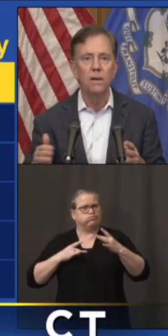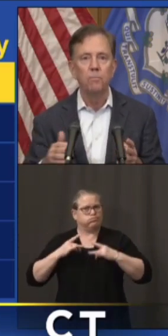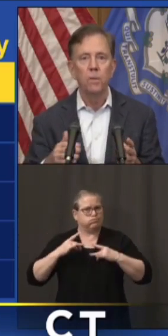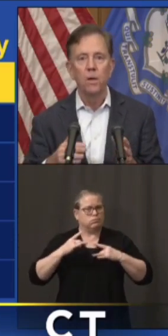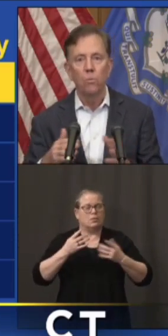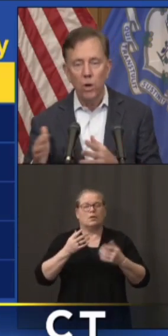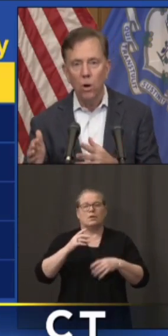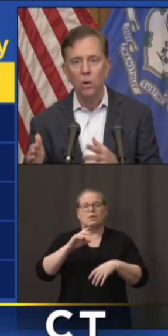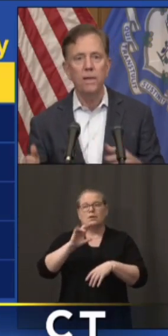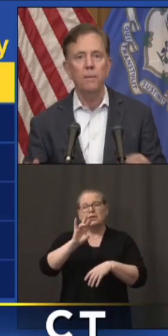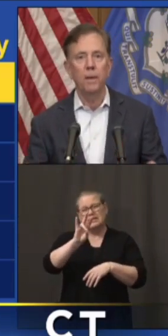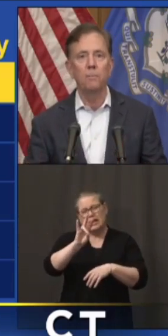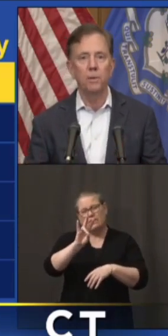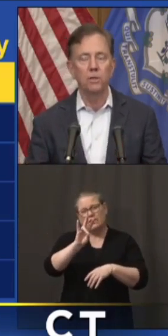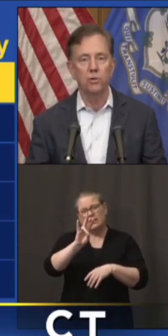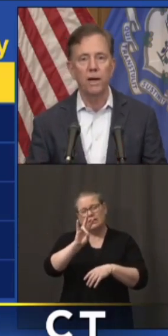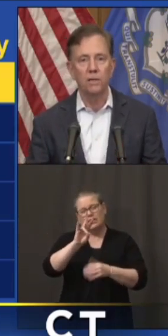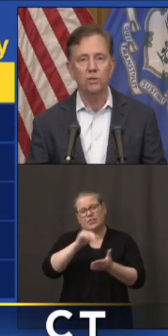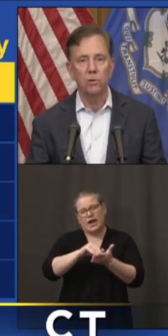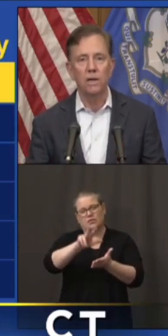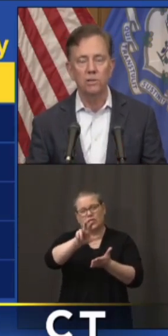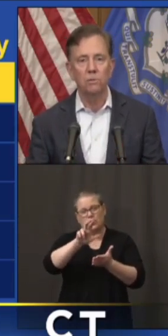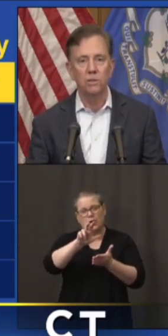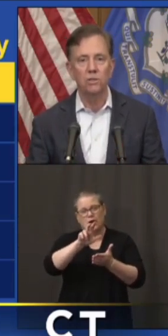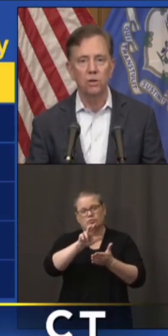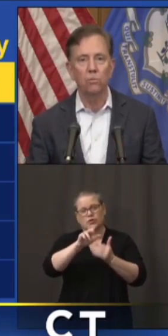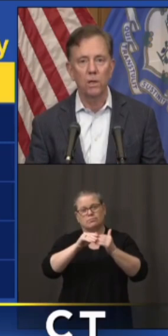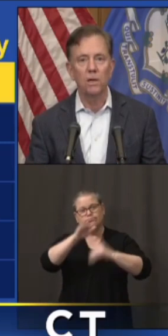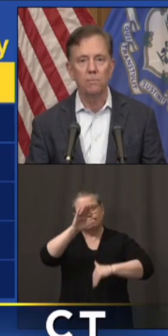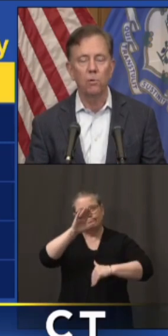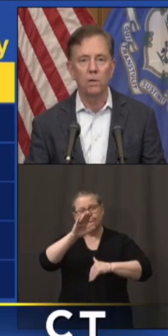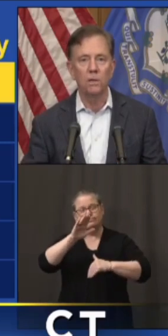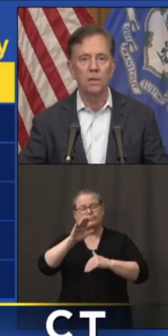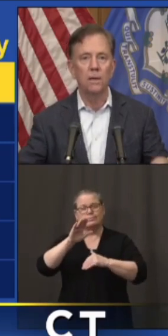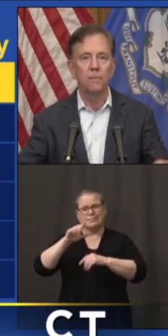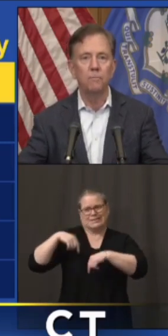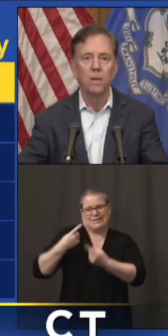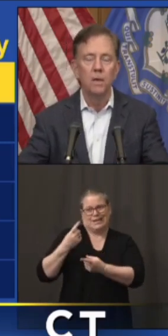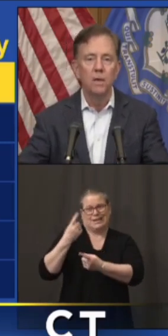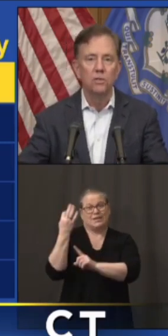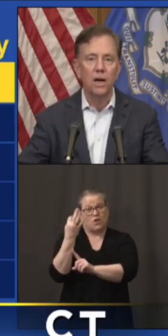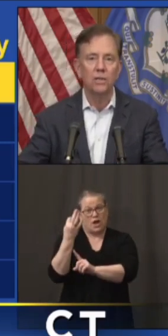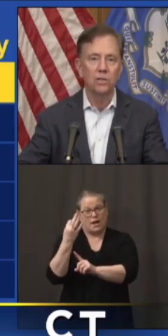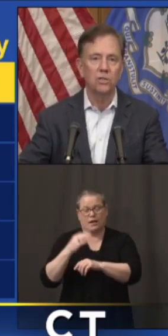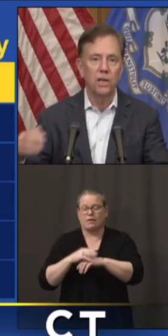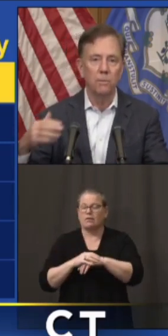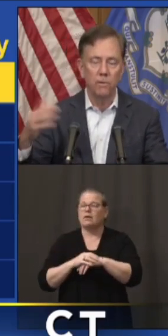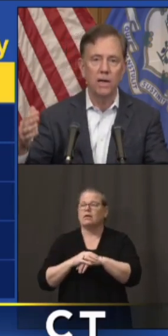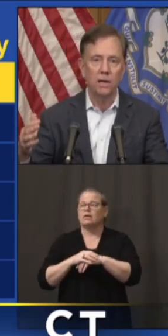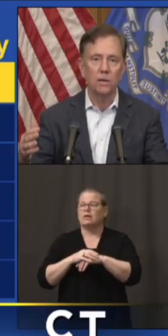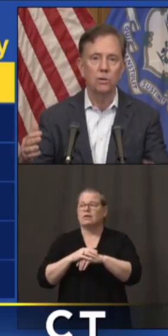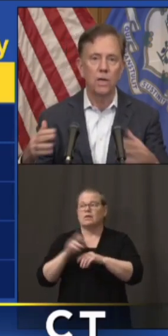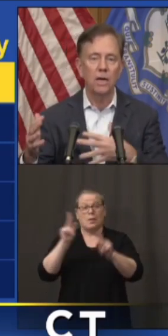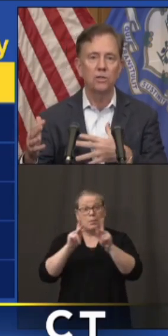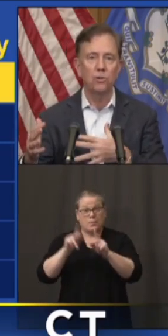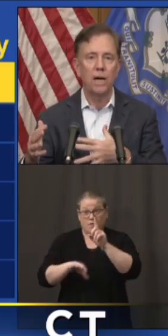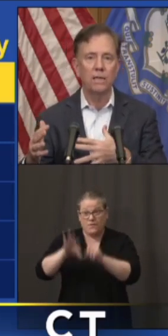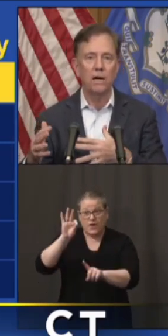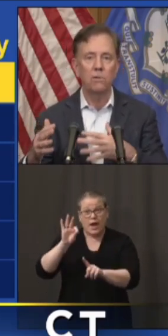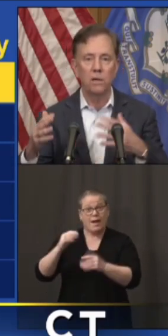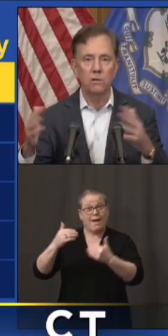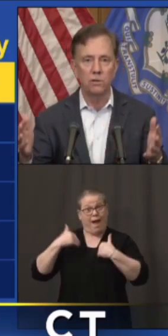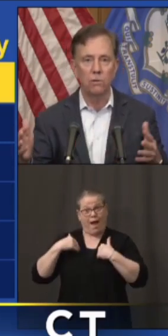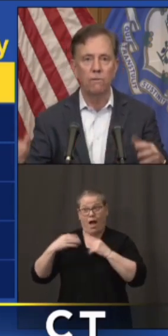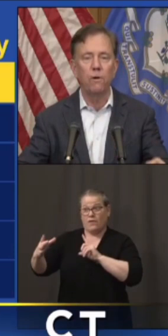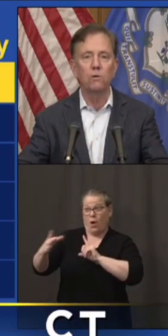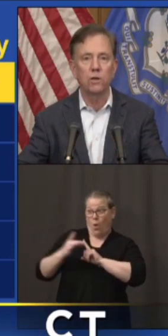Friday. We are keeping up with the track and trace, which is really important. Josh and the team, we've got a good contract